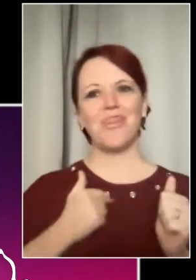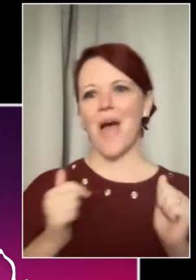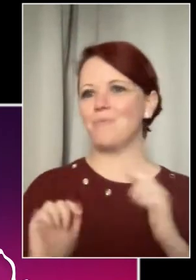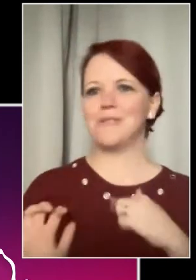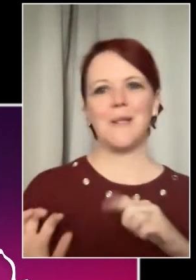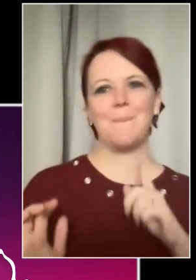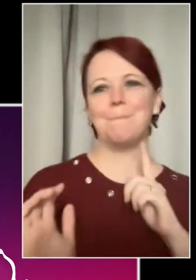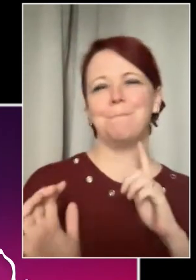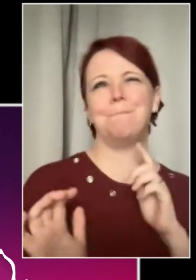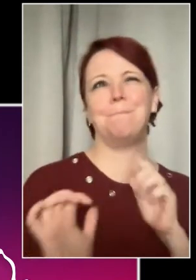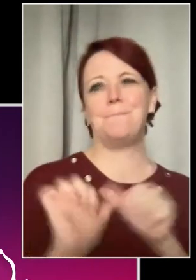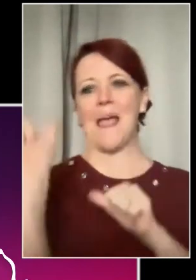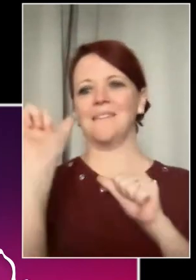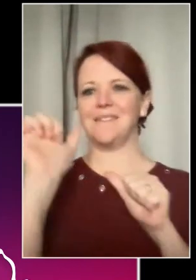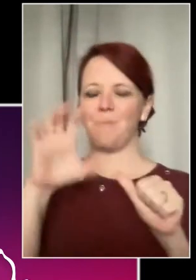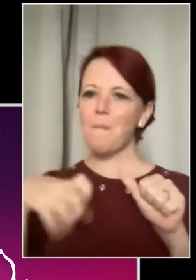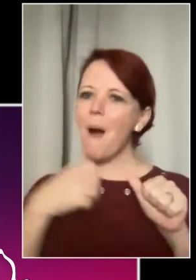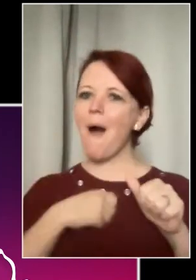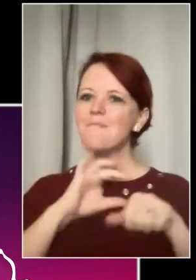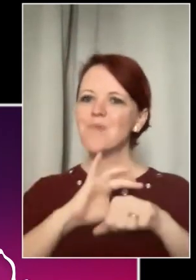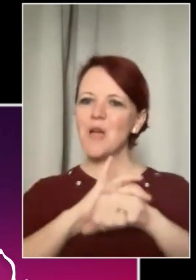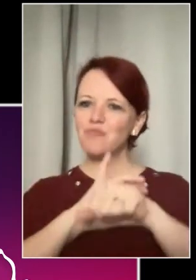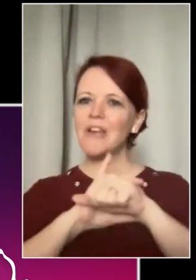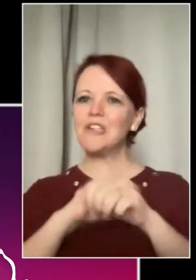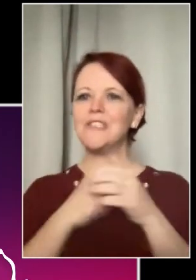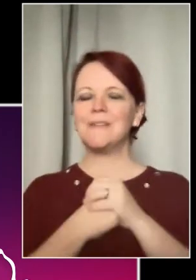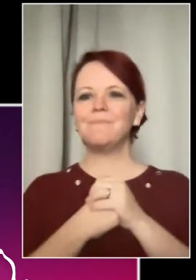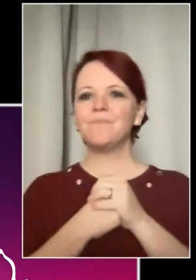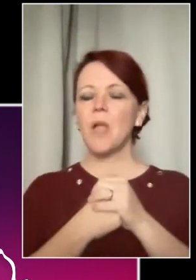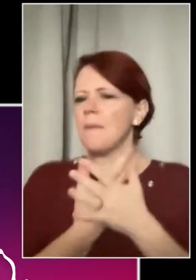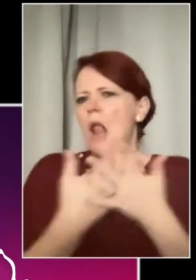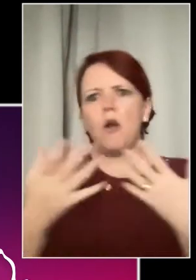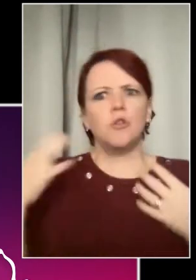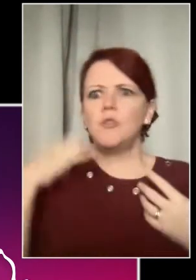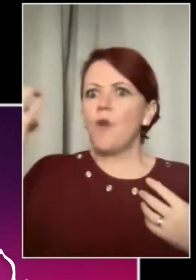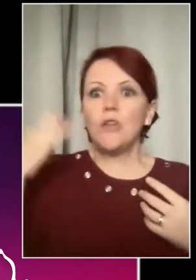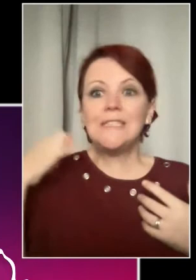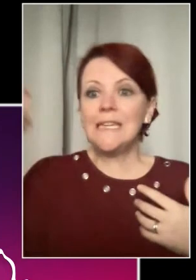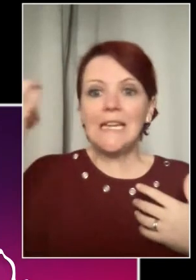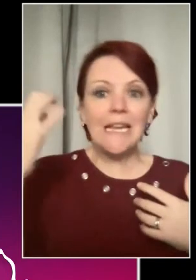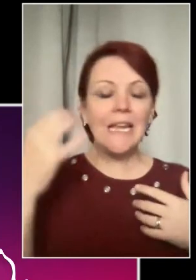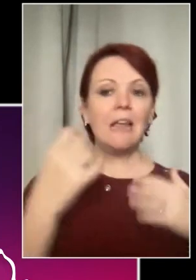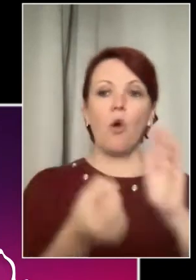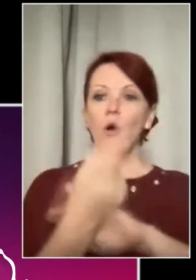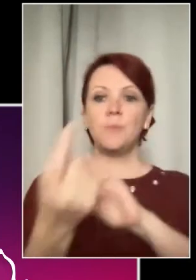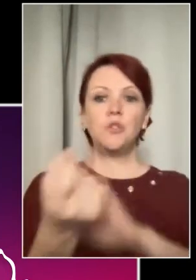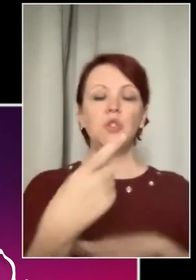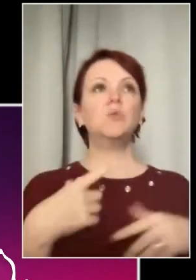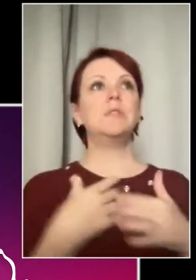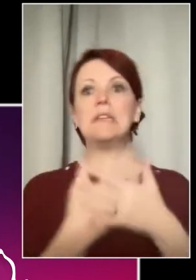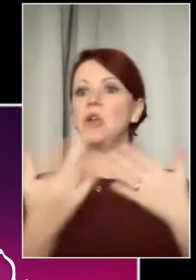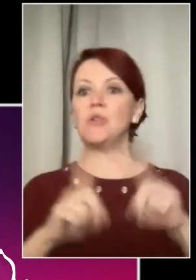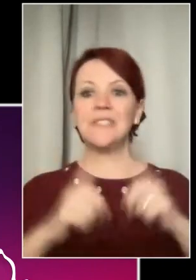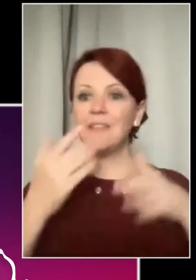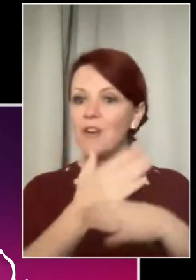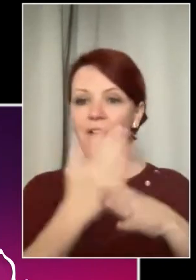highlight of my apprenticeship, along with a lot of volunteering opportunities and events that I took part in as